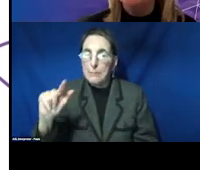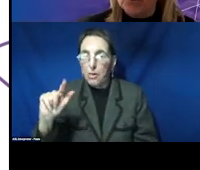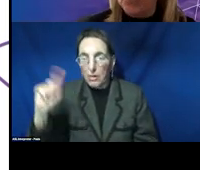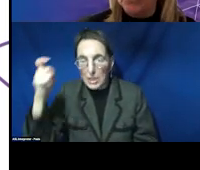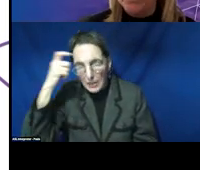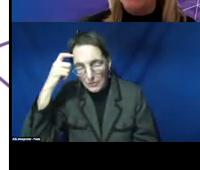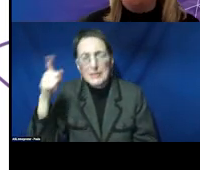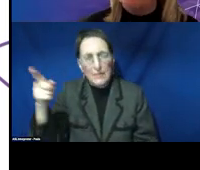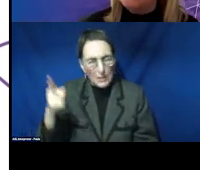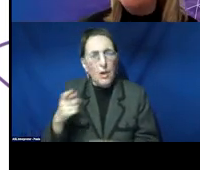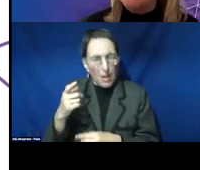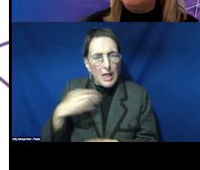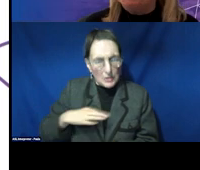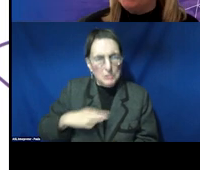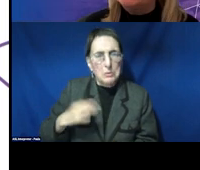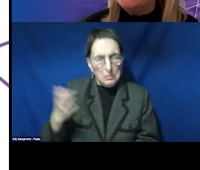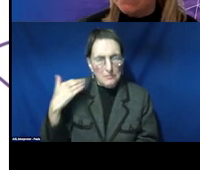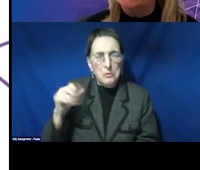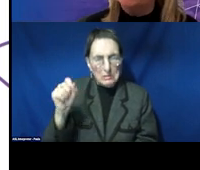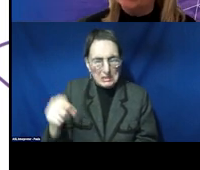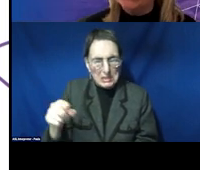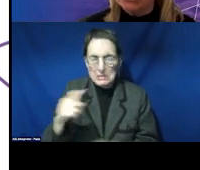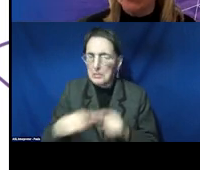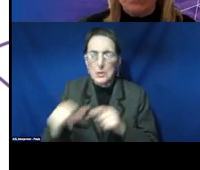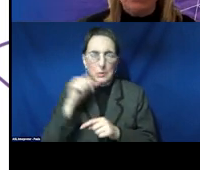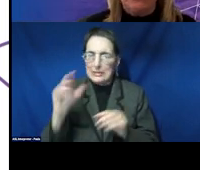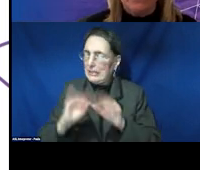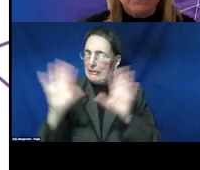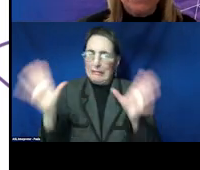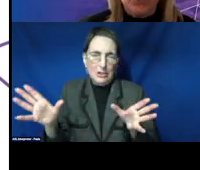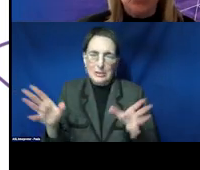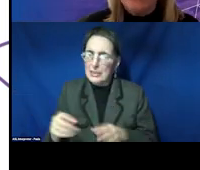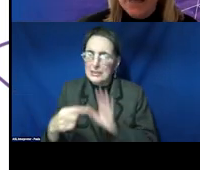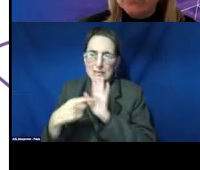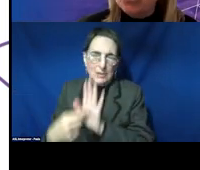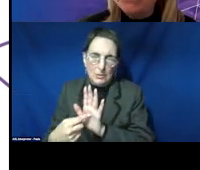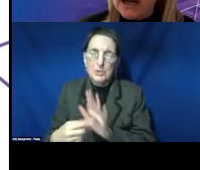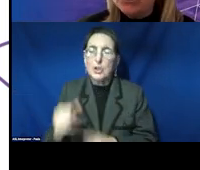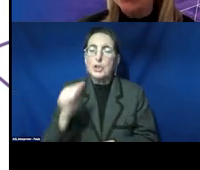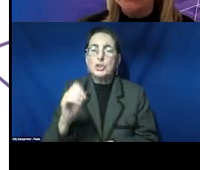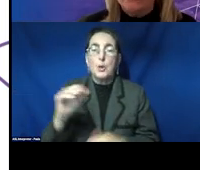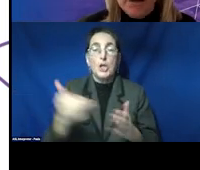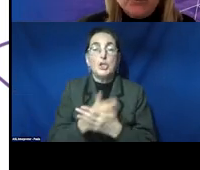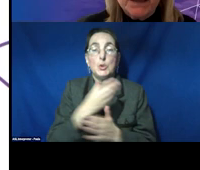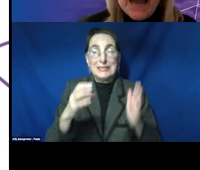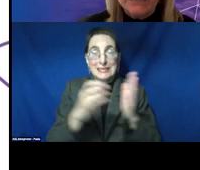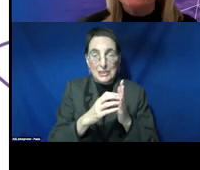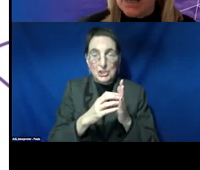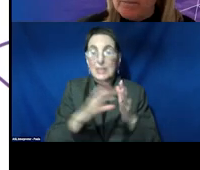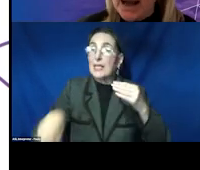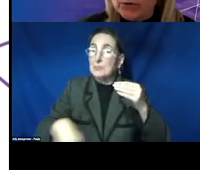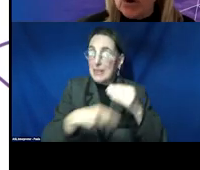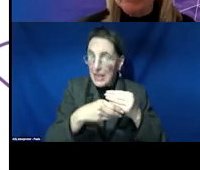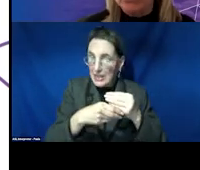eligible before, but it wasn't clearly articulated. And so a new section has been